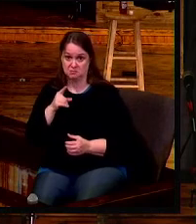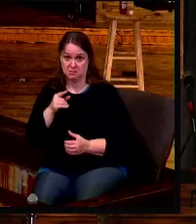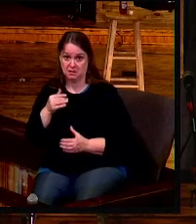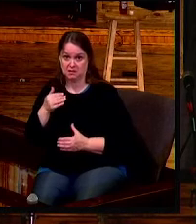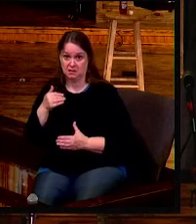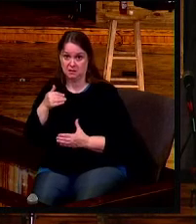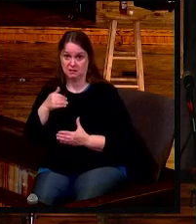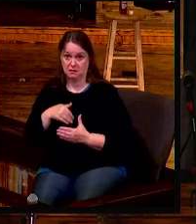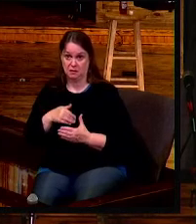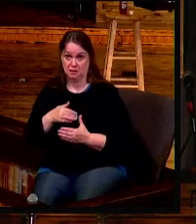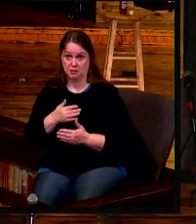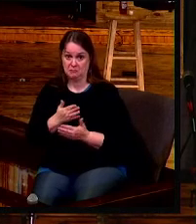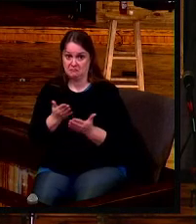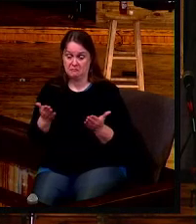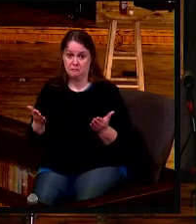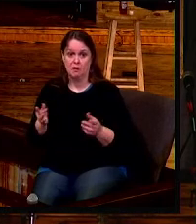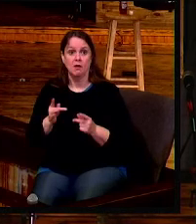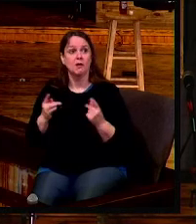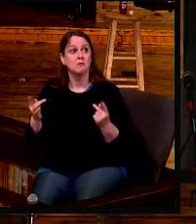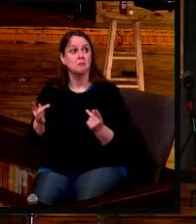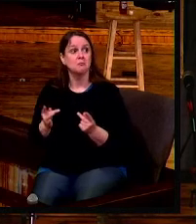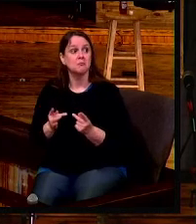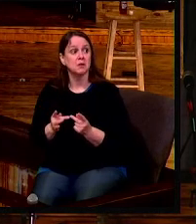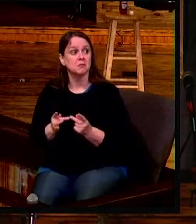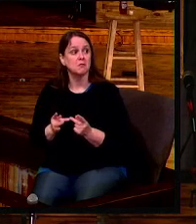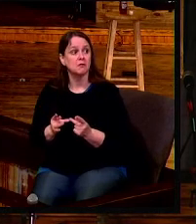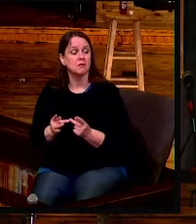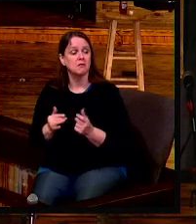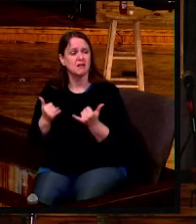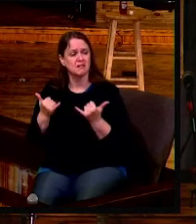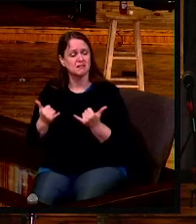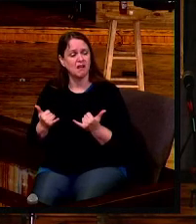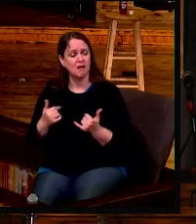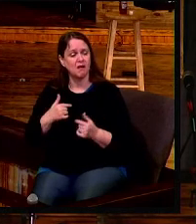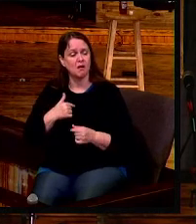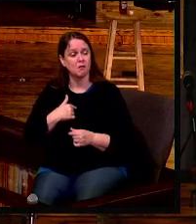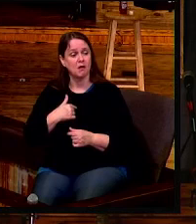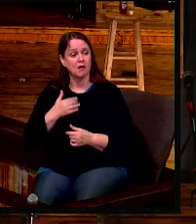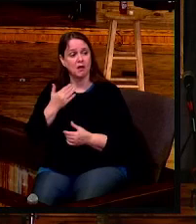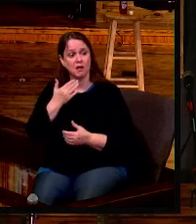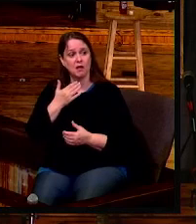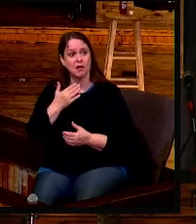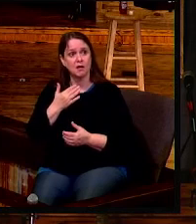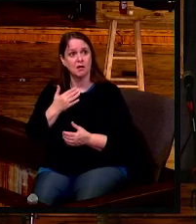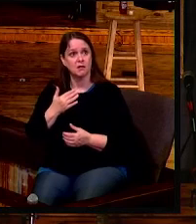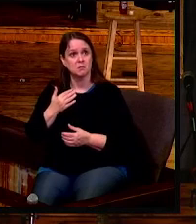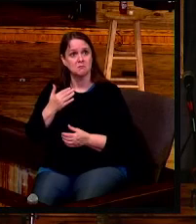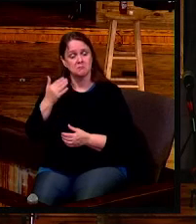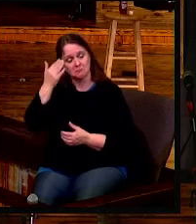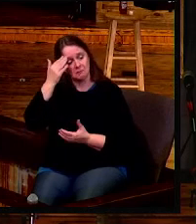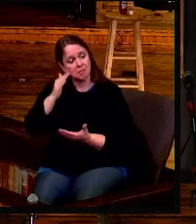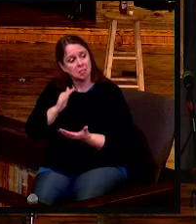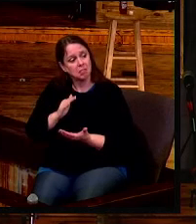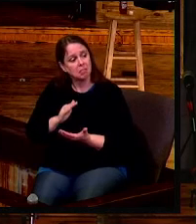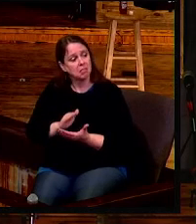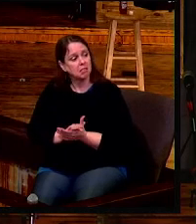it. And part of me now still wants to believe it because my flesh doesn't like it.